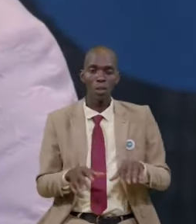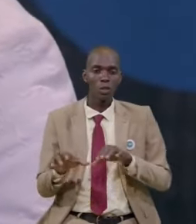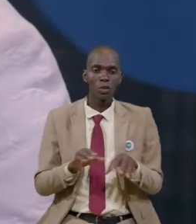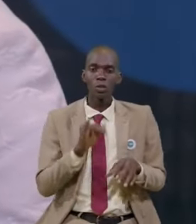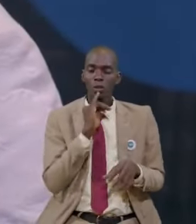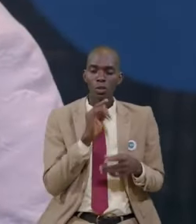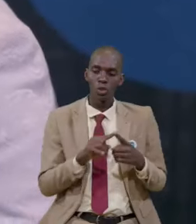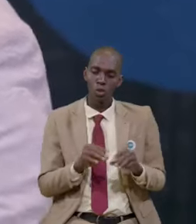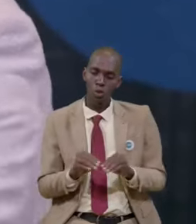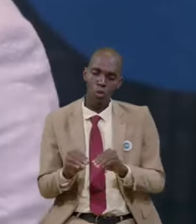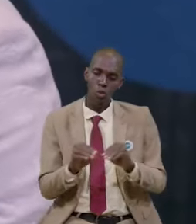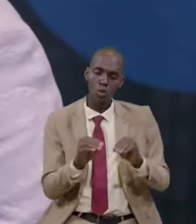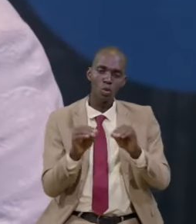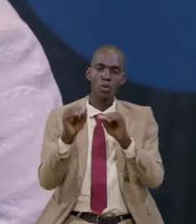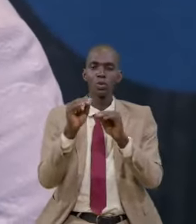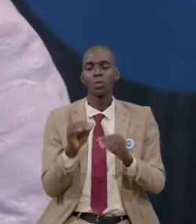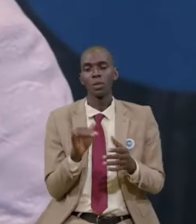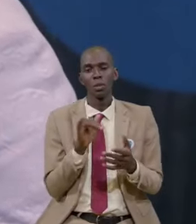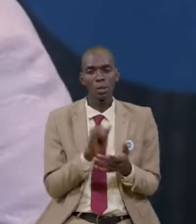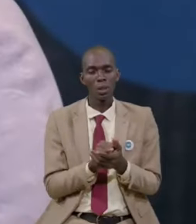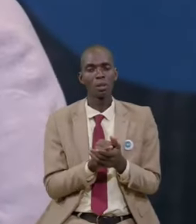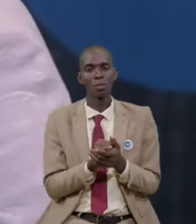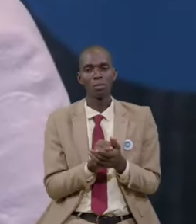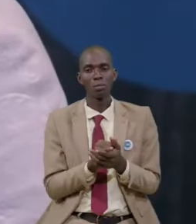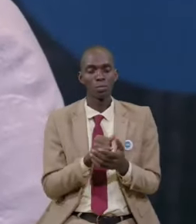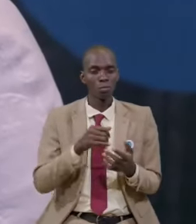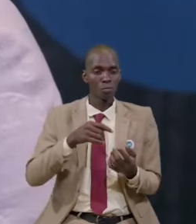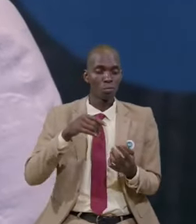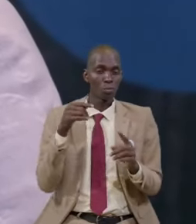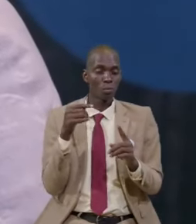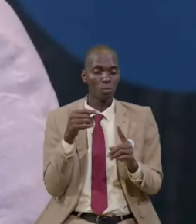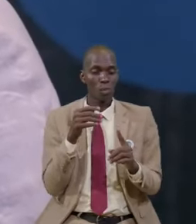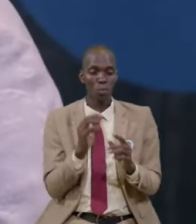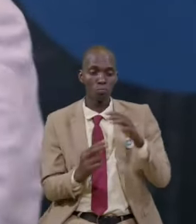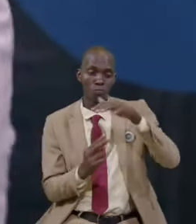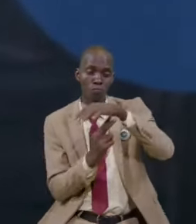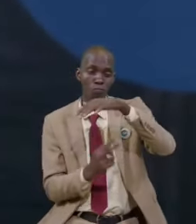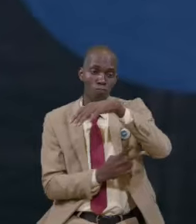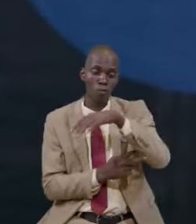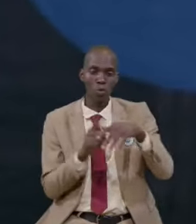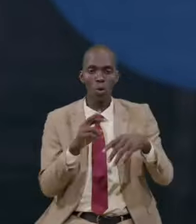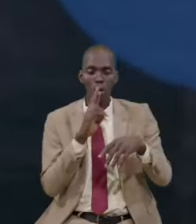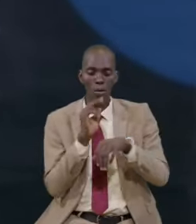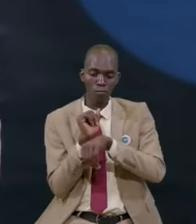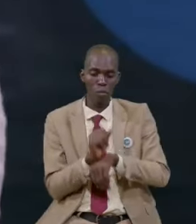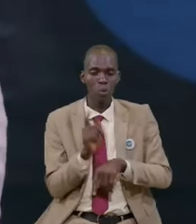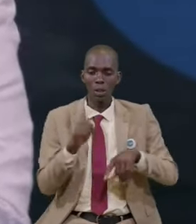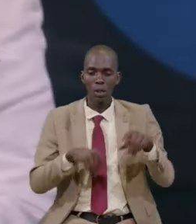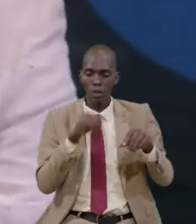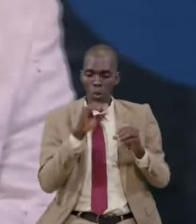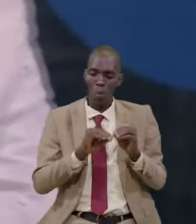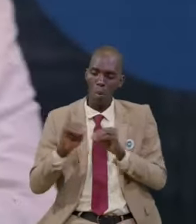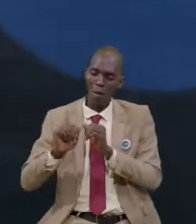by which, to which you are tied. You couldn't extend your move. You were limited